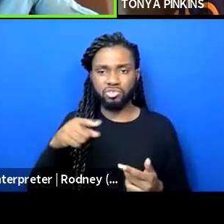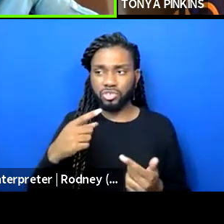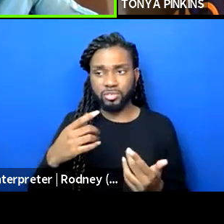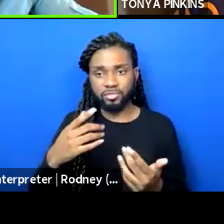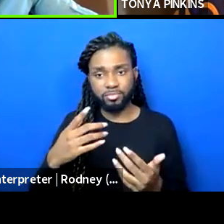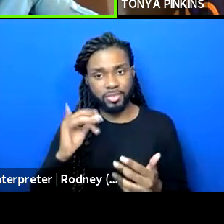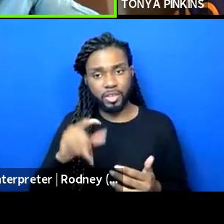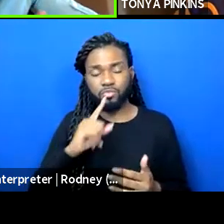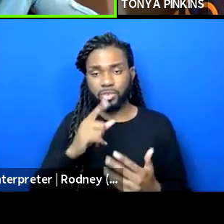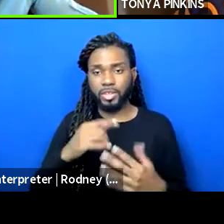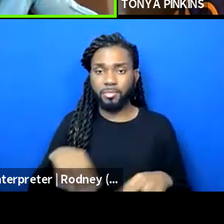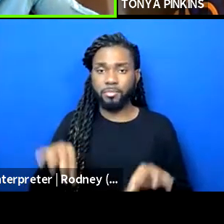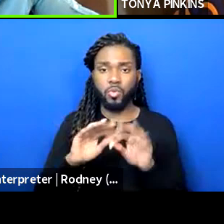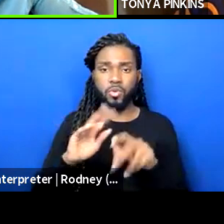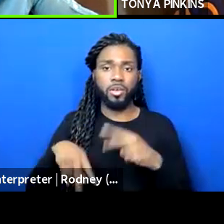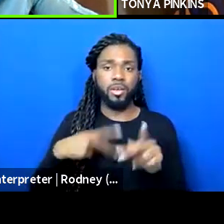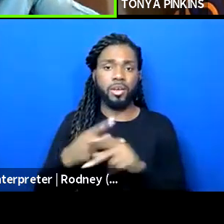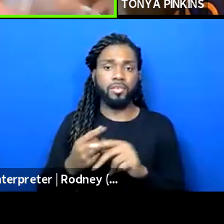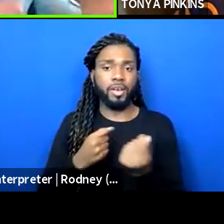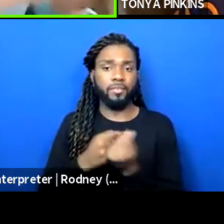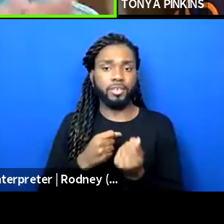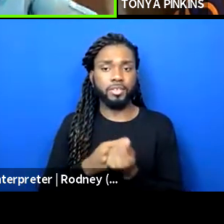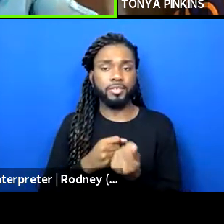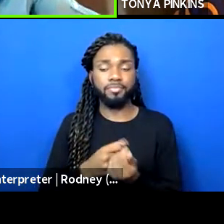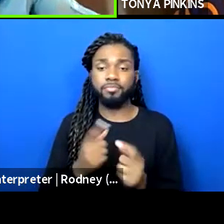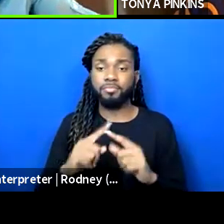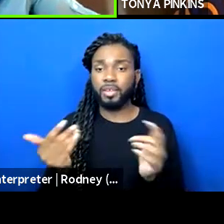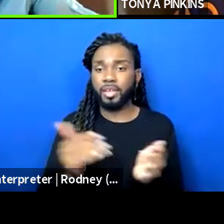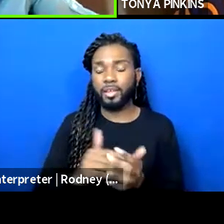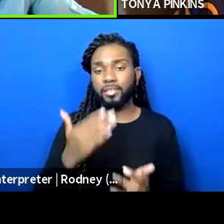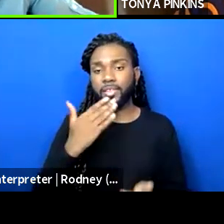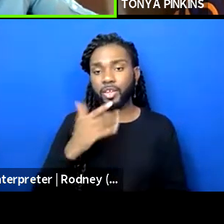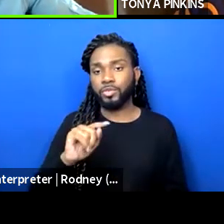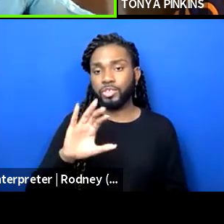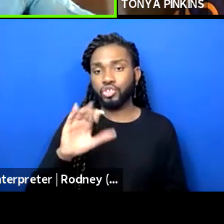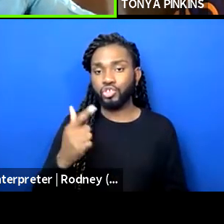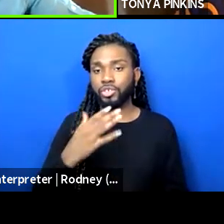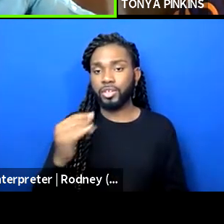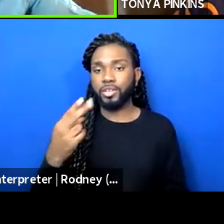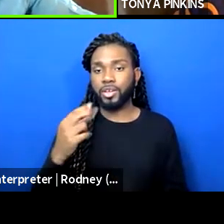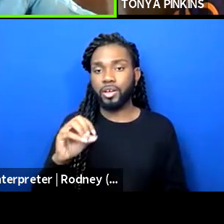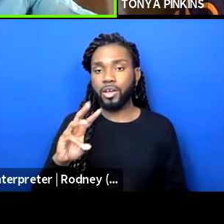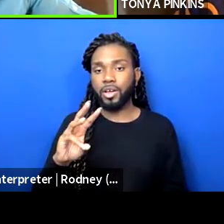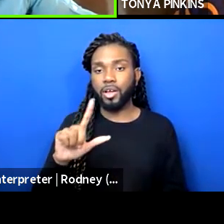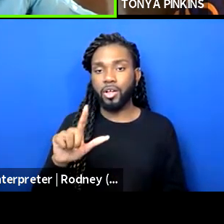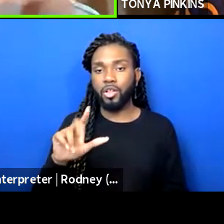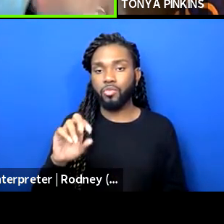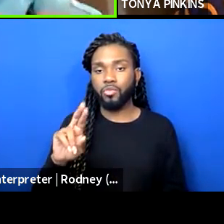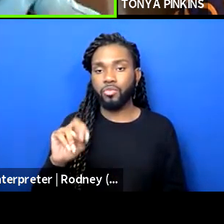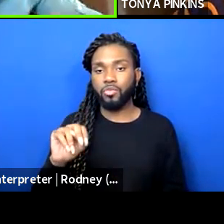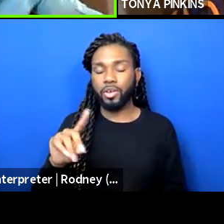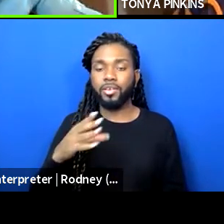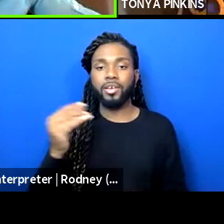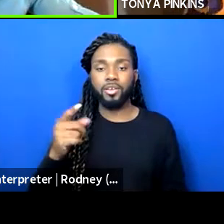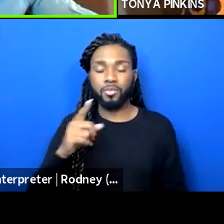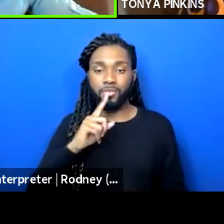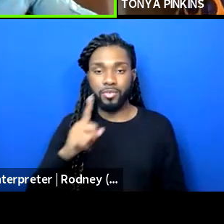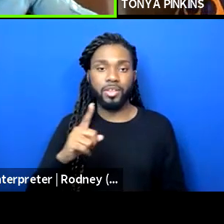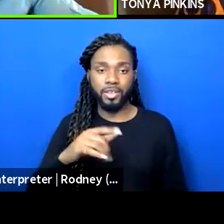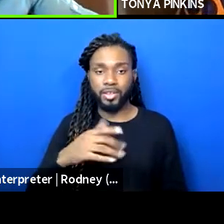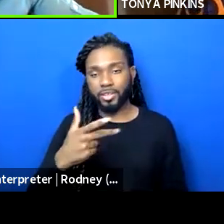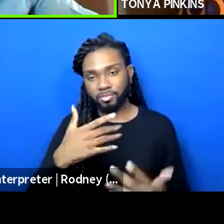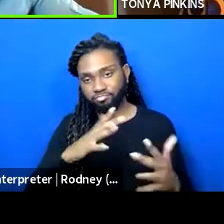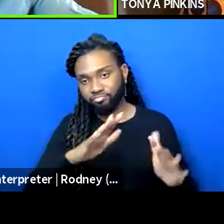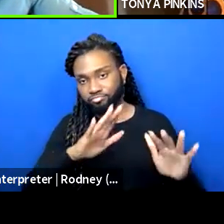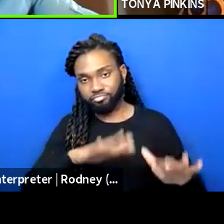valuable advocacy. And so, again, thanks to TCG and HowlRound and to the inimitable Tonya